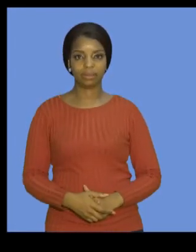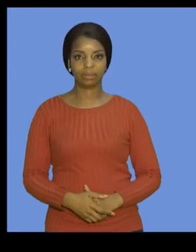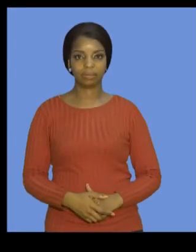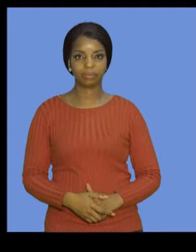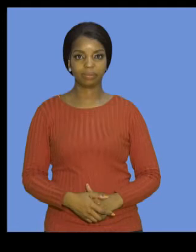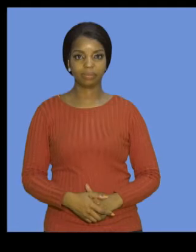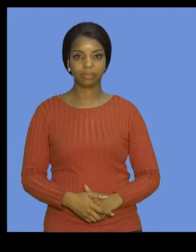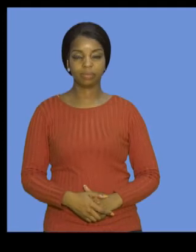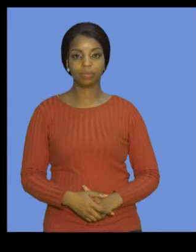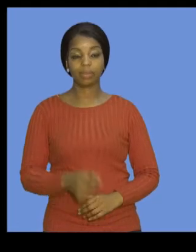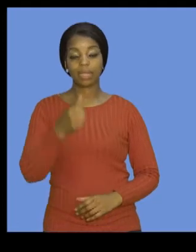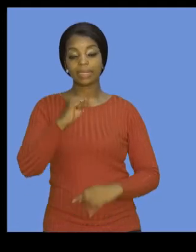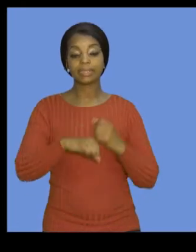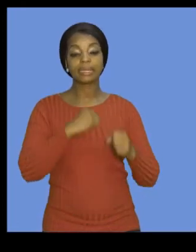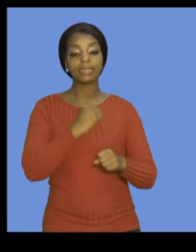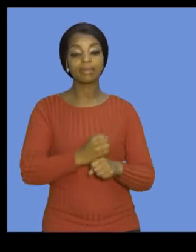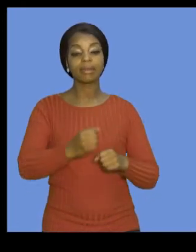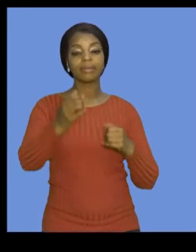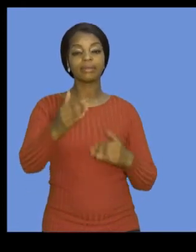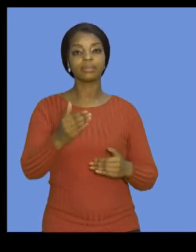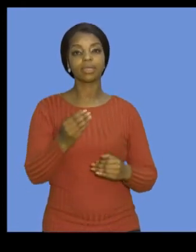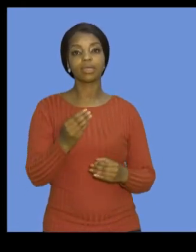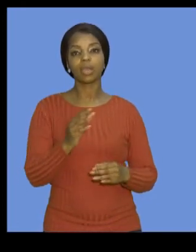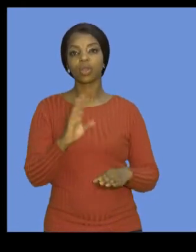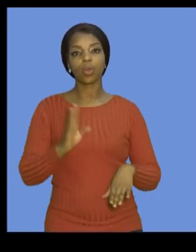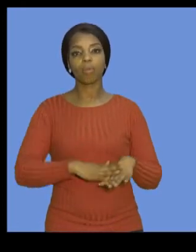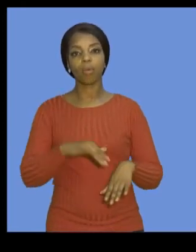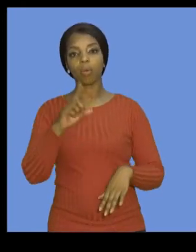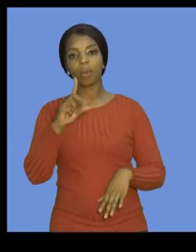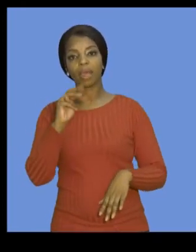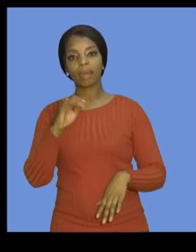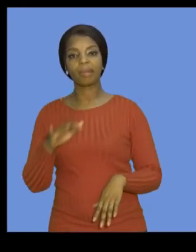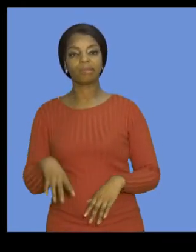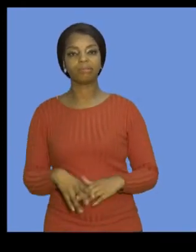425,000, right? So after 6 years, this will be